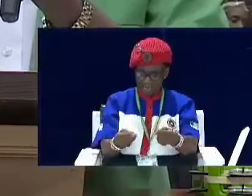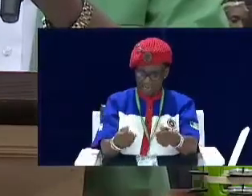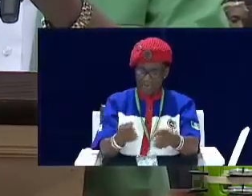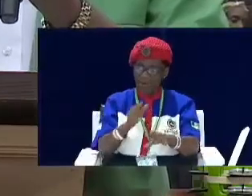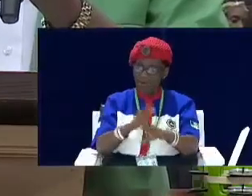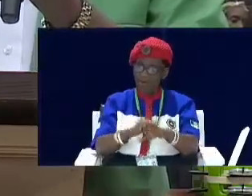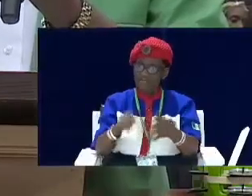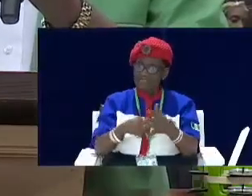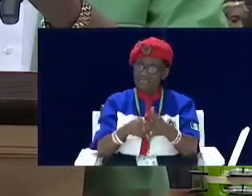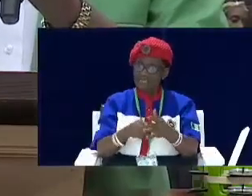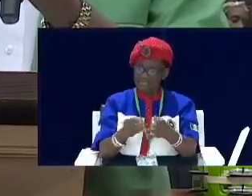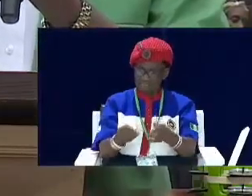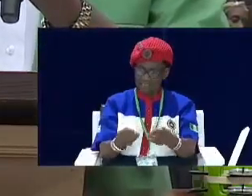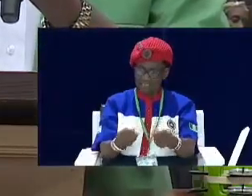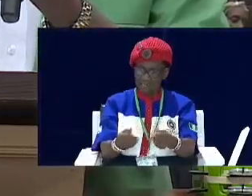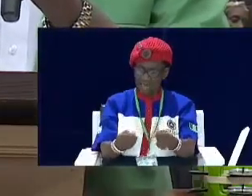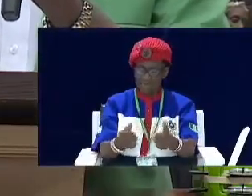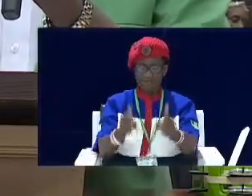mi.